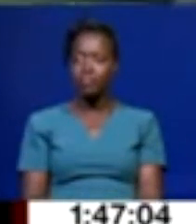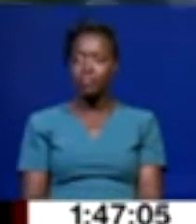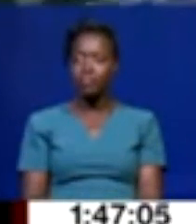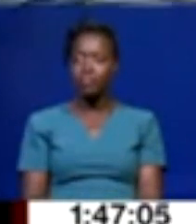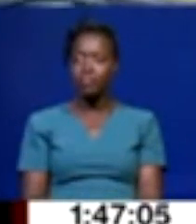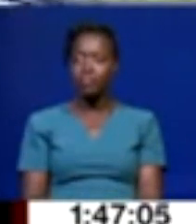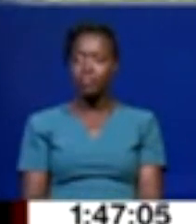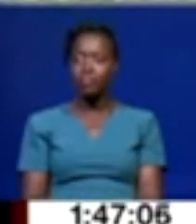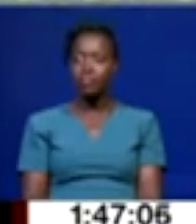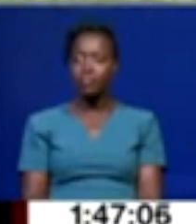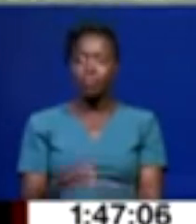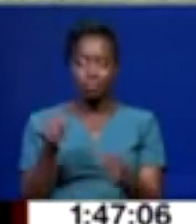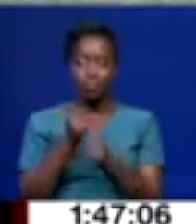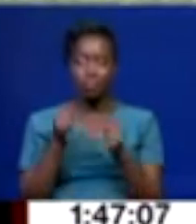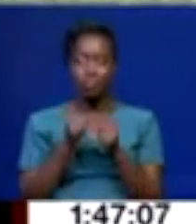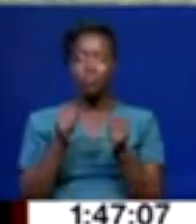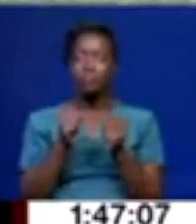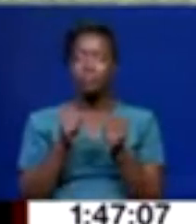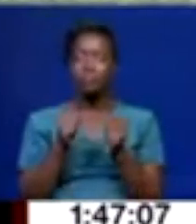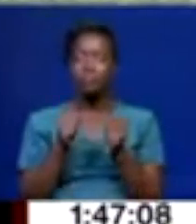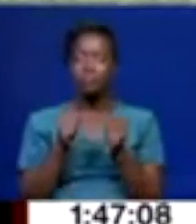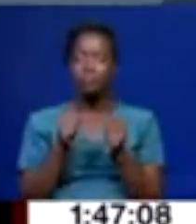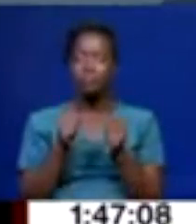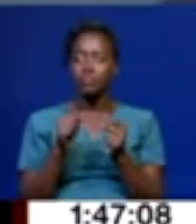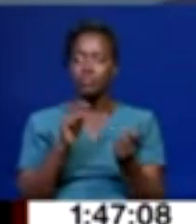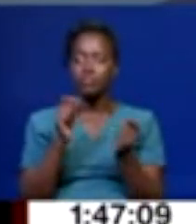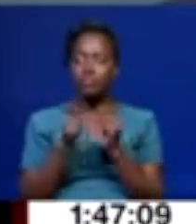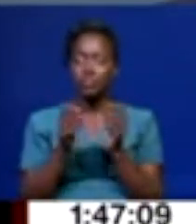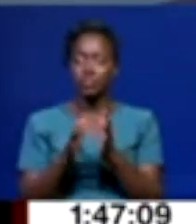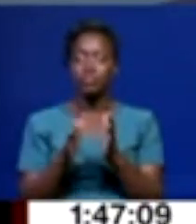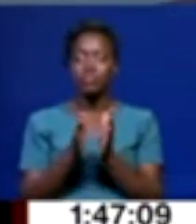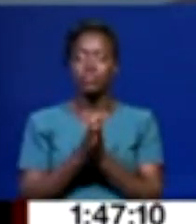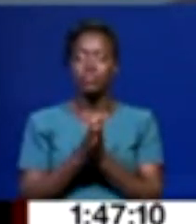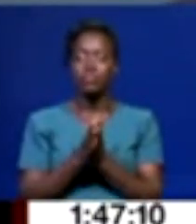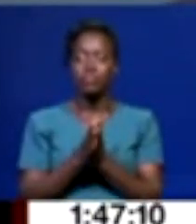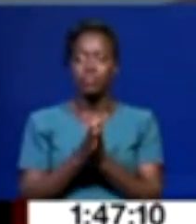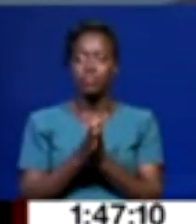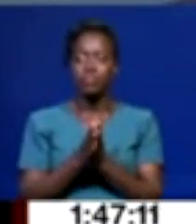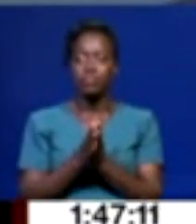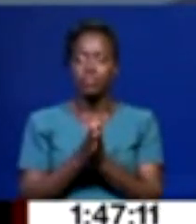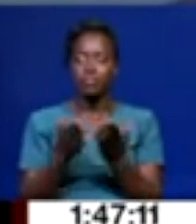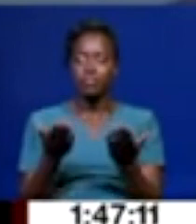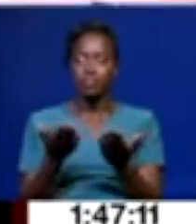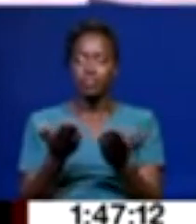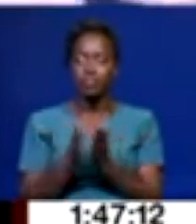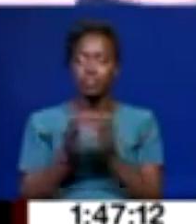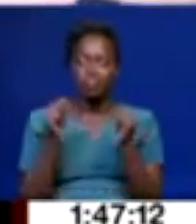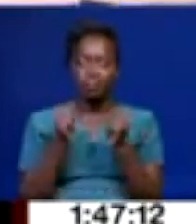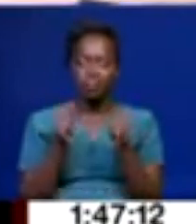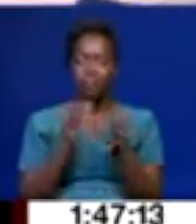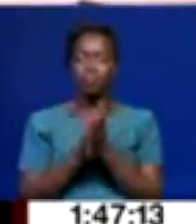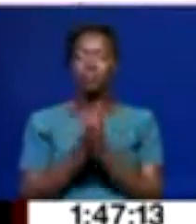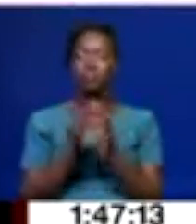Vegan ice cream is a game changer for individuals who are lactose intolerant and can now indulge in their favorite frozen dessert without